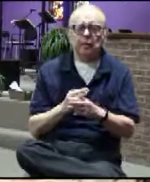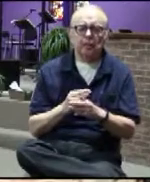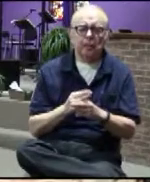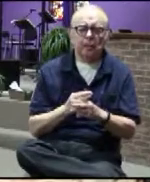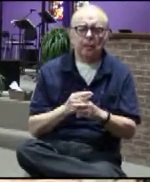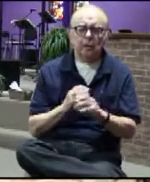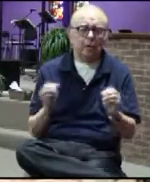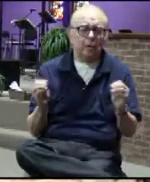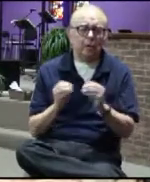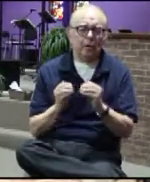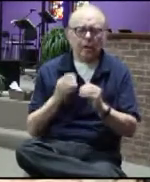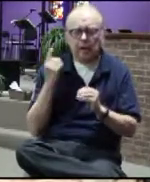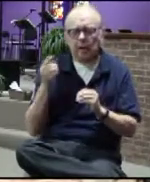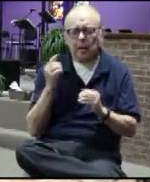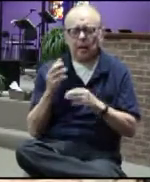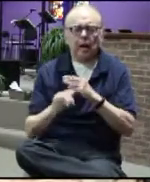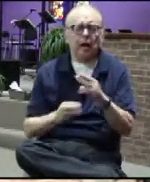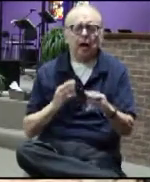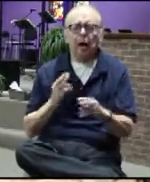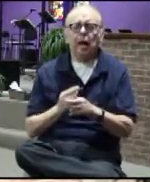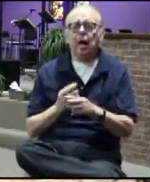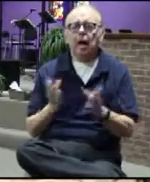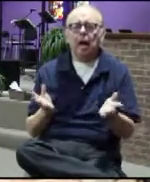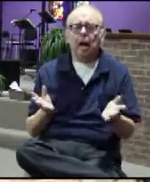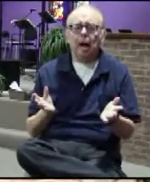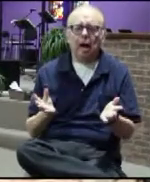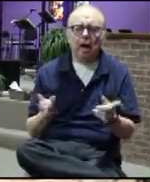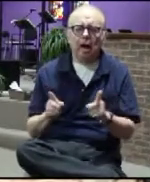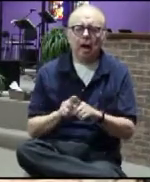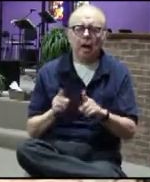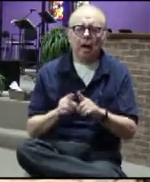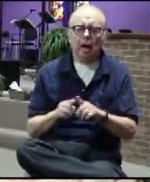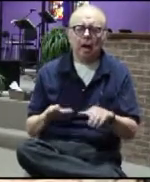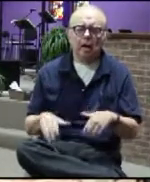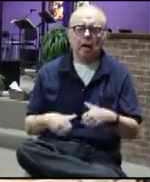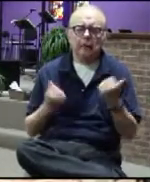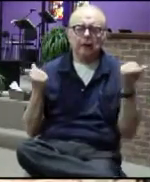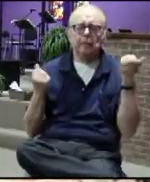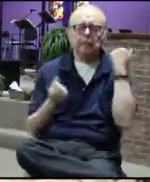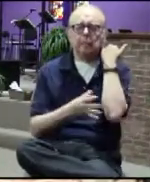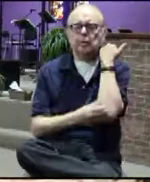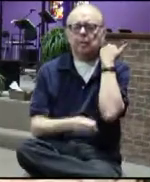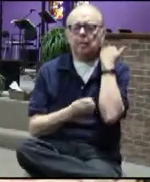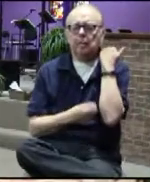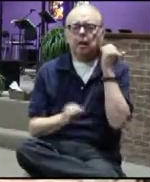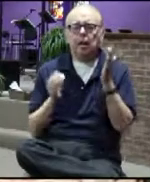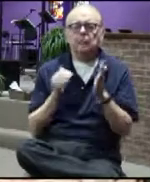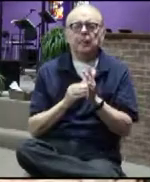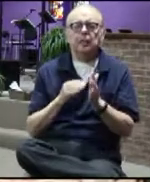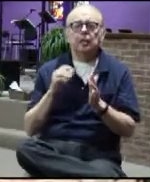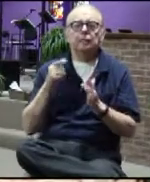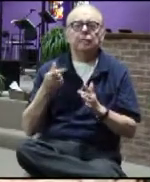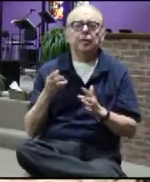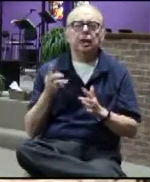They're no longer thinking of the worlds as living in poverty in the middle of the ghettos.